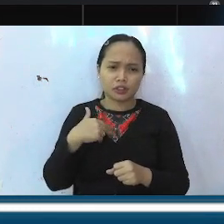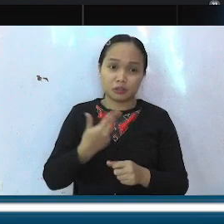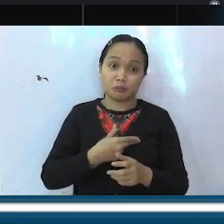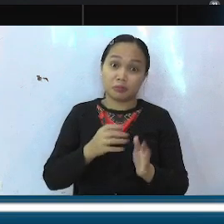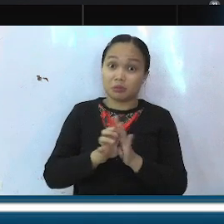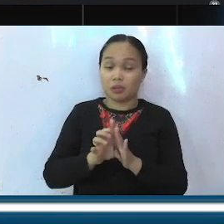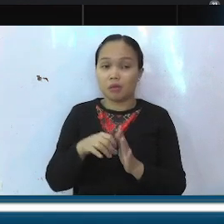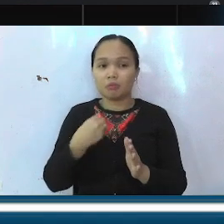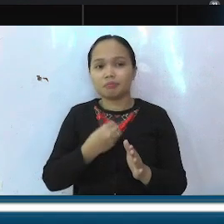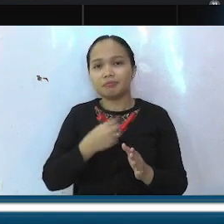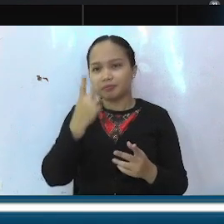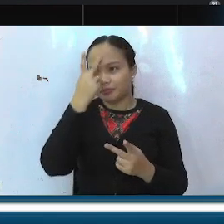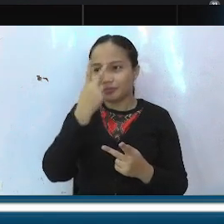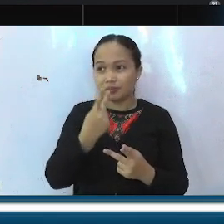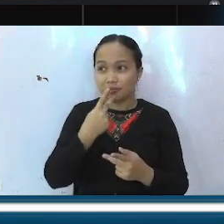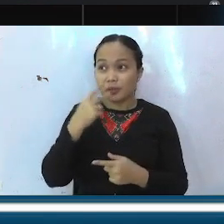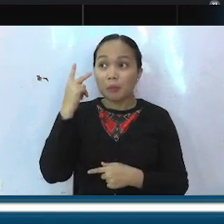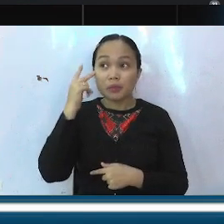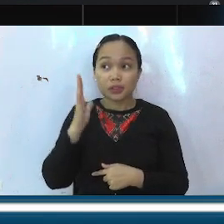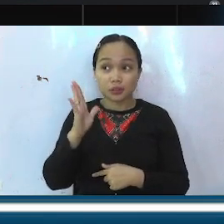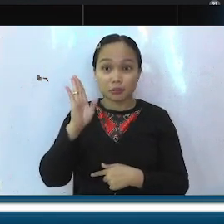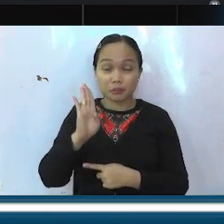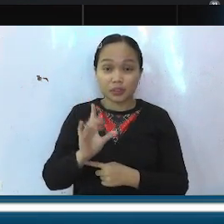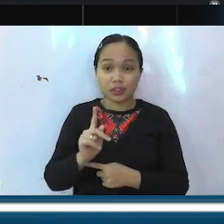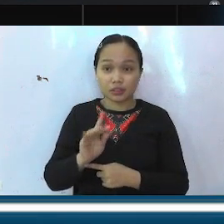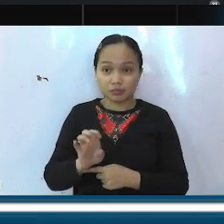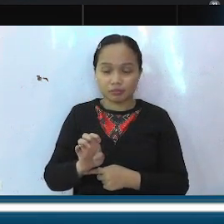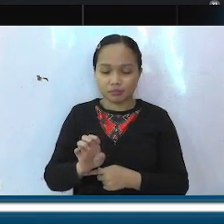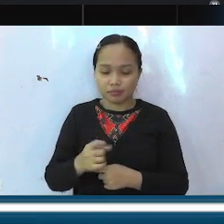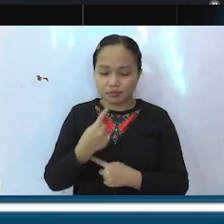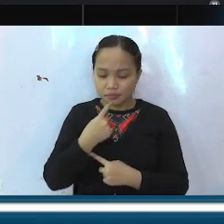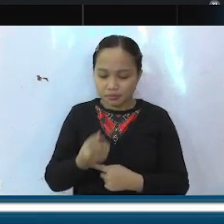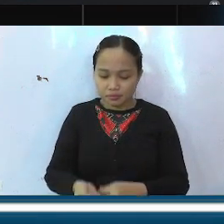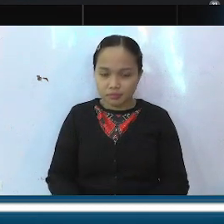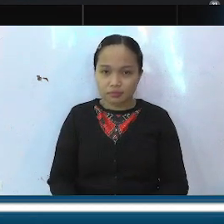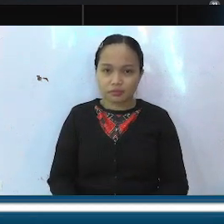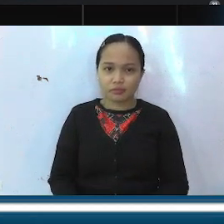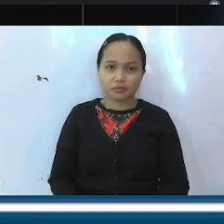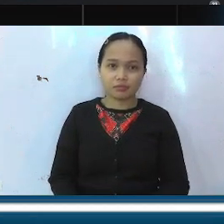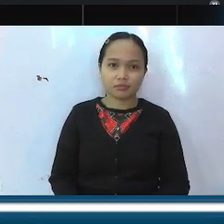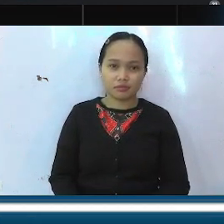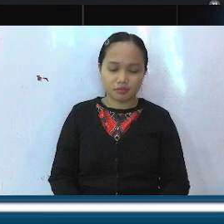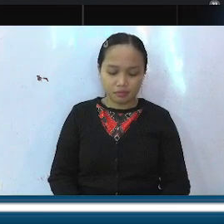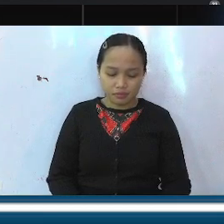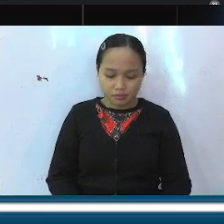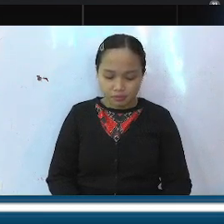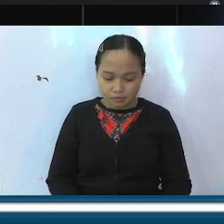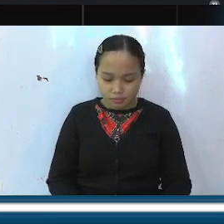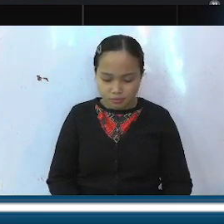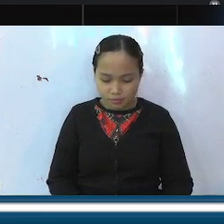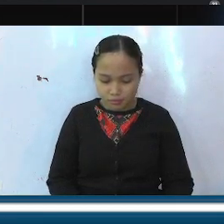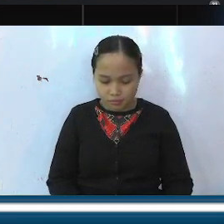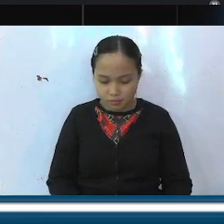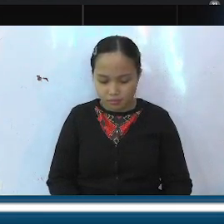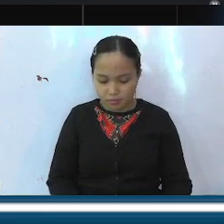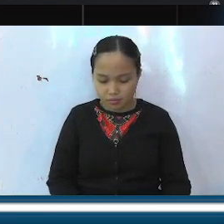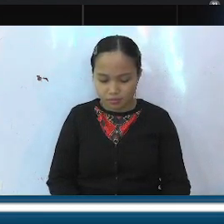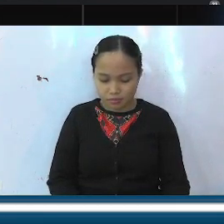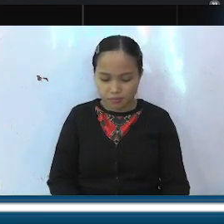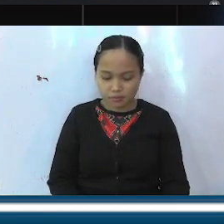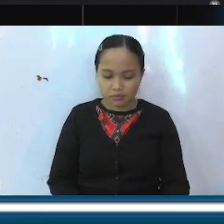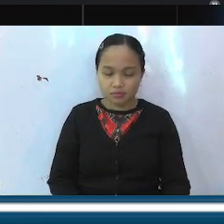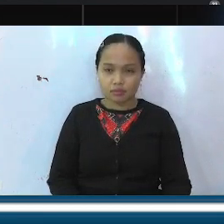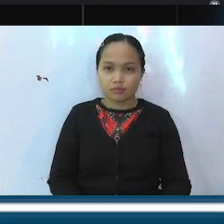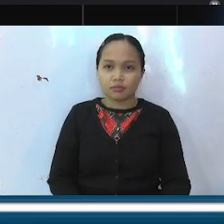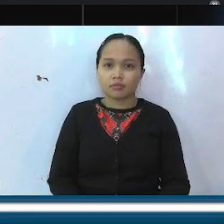just like Sir Pastor Blake said earlier. That's amen. Awesome. Thank you. I agree. Hey, God bless you, brother. Amen. Amen. It's all amen. The Bible. That's why it's good. Amen. That's